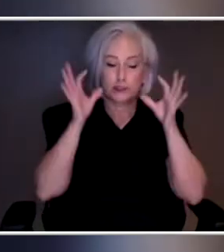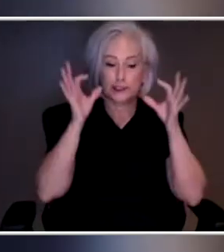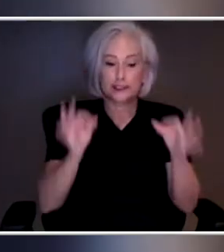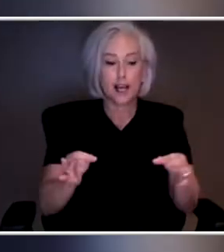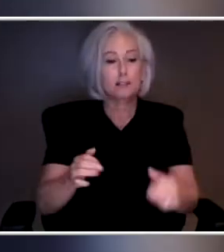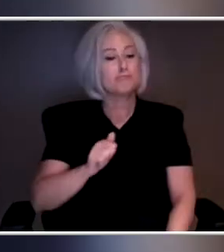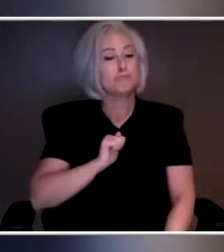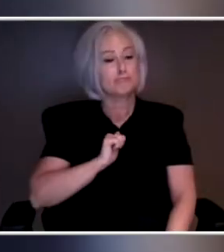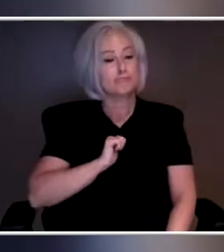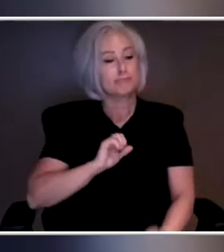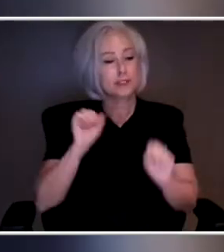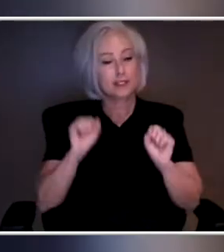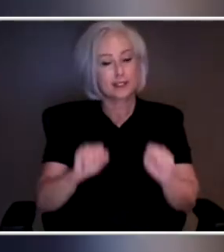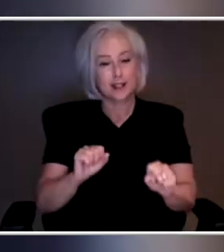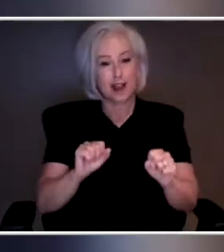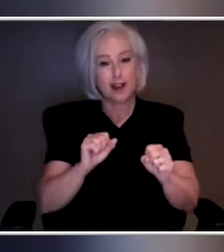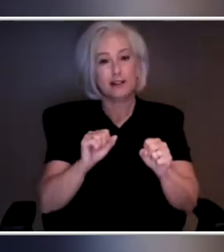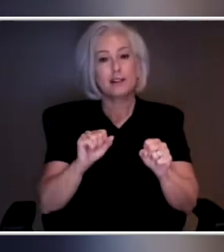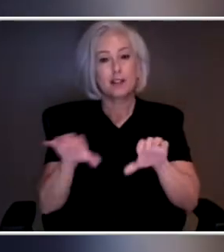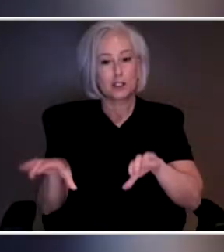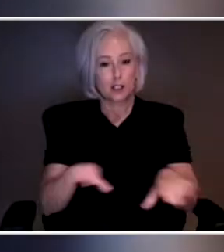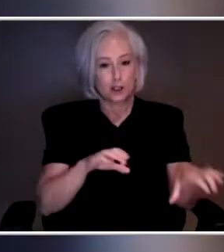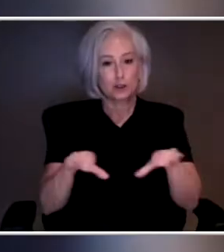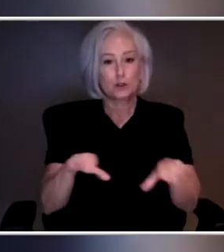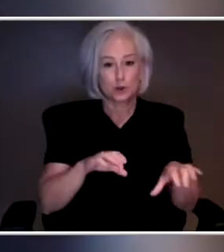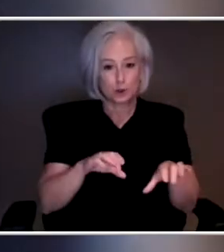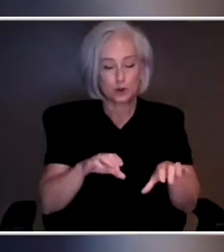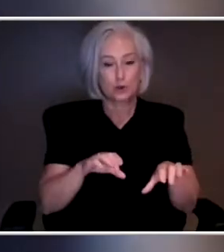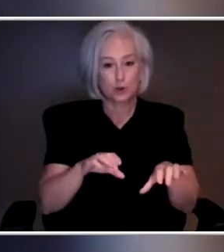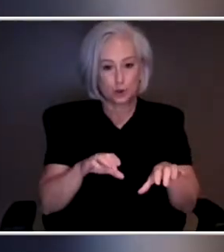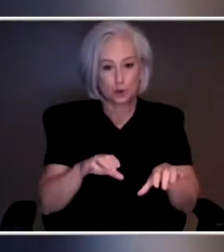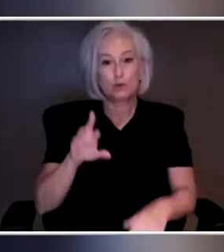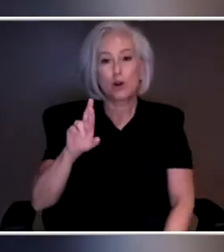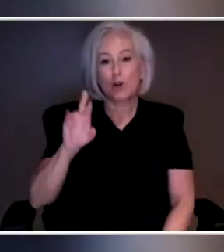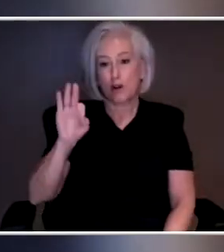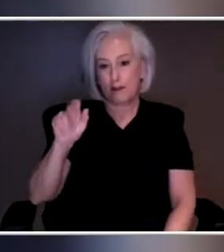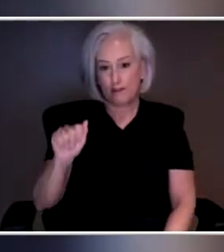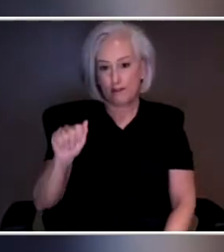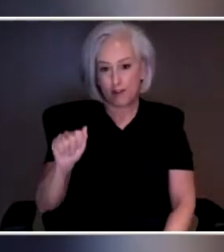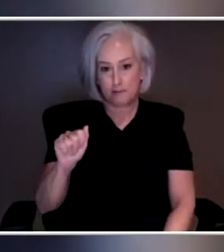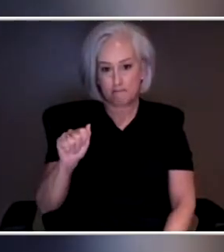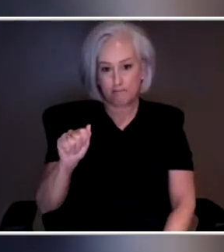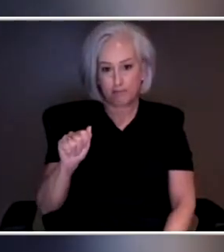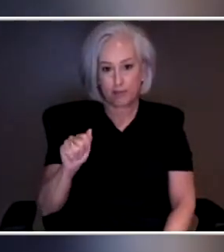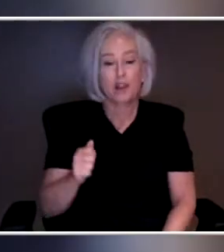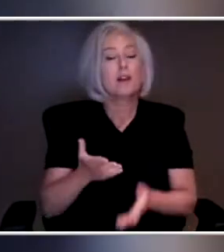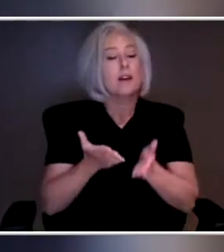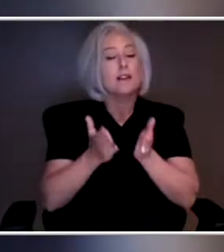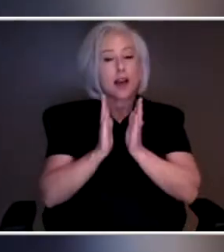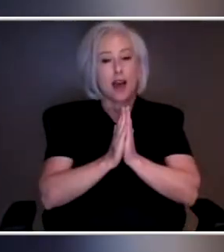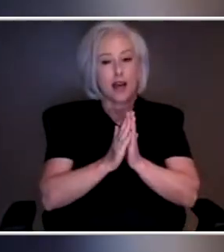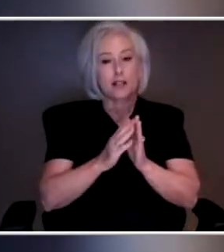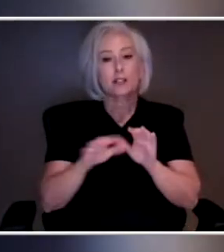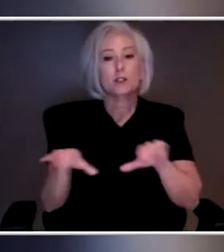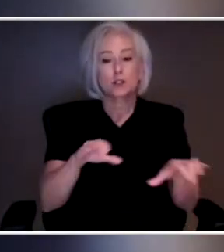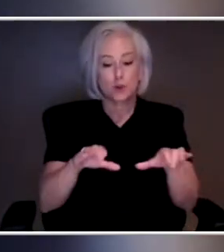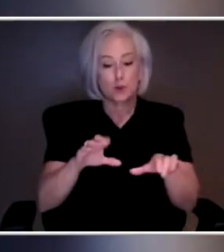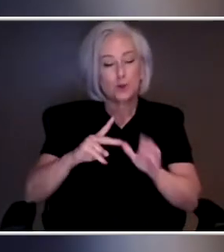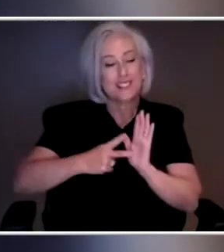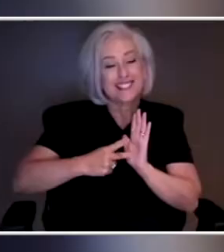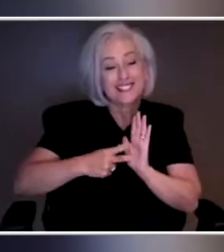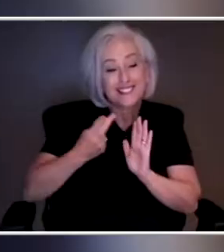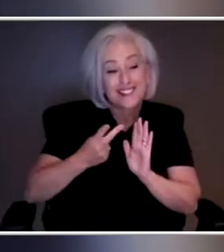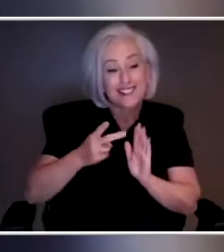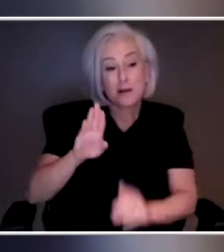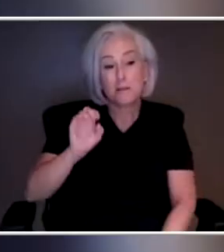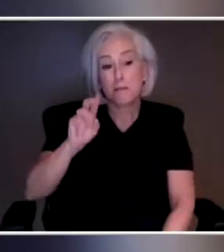candidate for the procedure. But of course, I was also requested to get a follow-up biopsy just to make doubly sure that there is no cancer